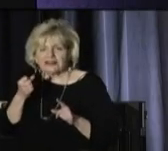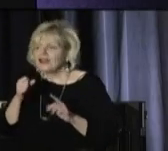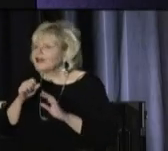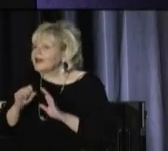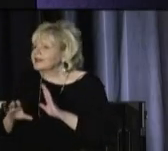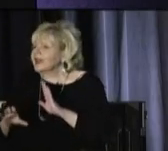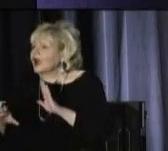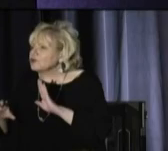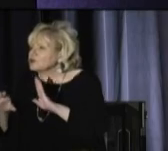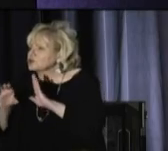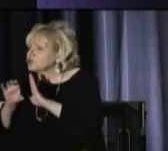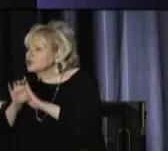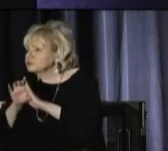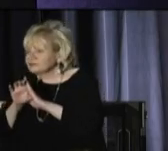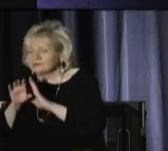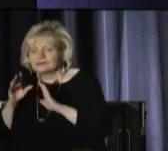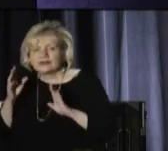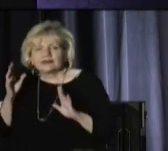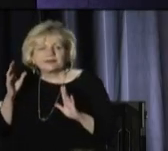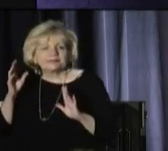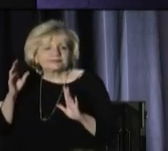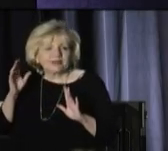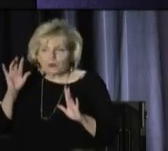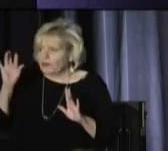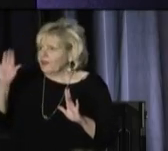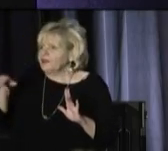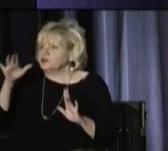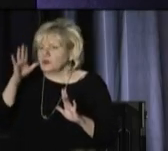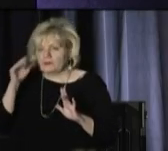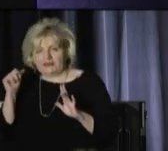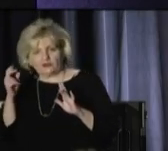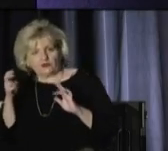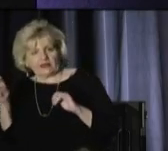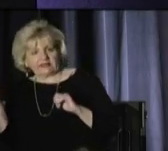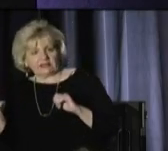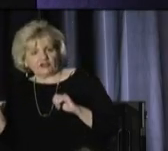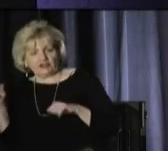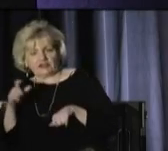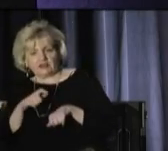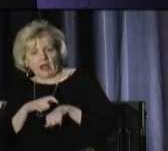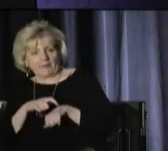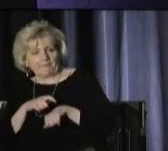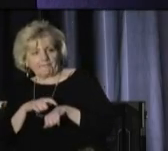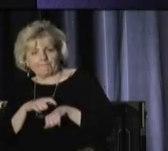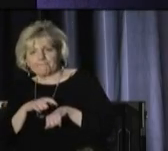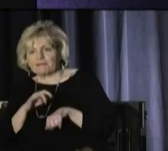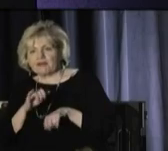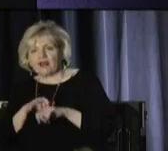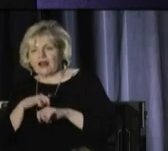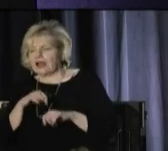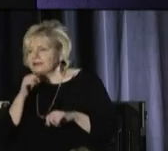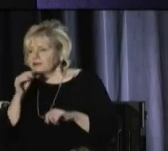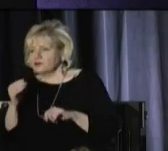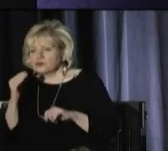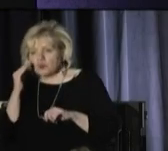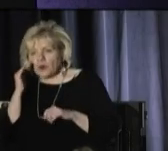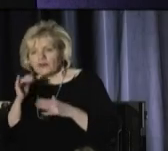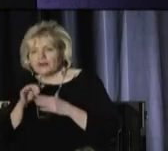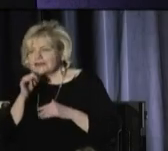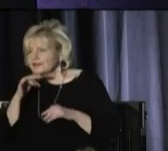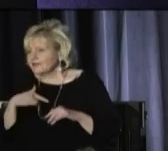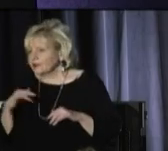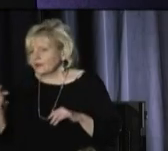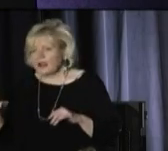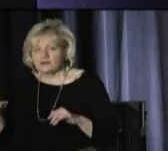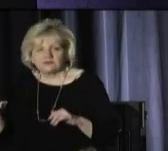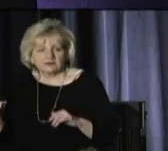quirk, or it's a, oh, this would be a way to transition through time that I didn't know. But it doesn't feel quite like, oh,